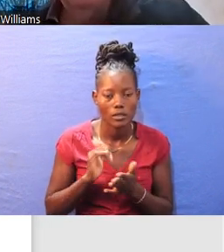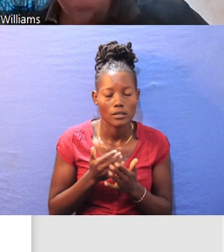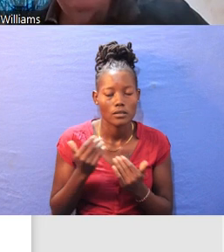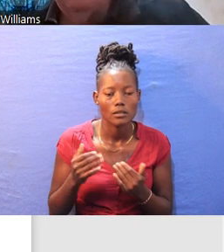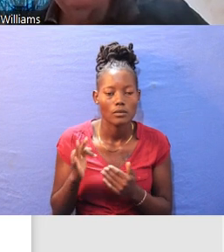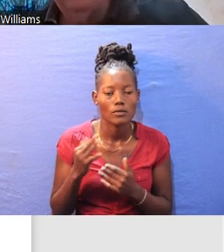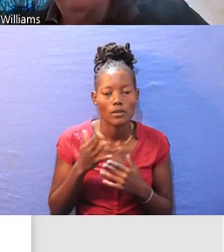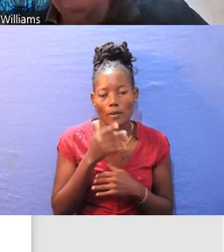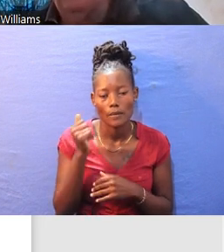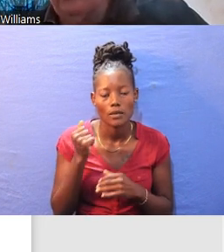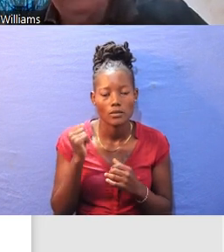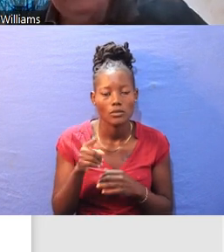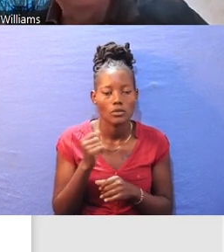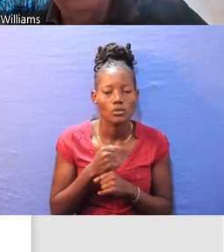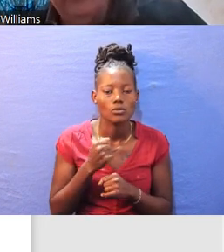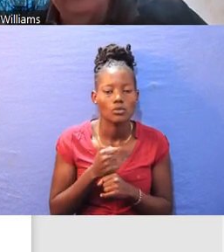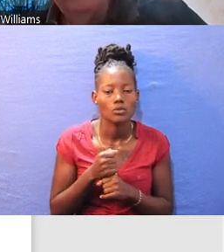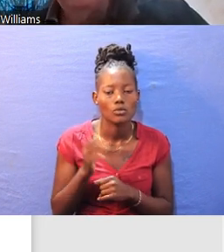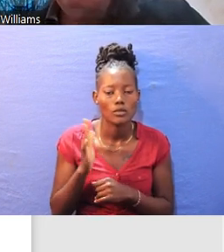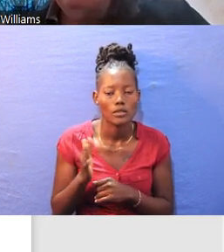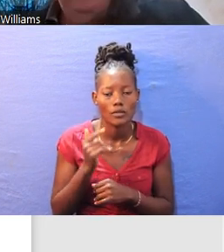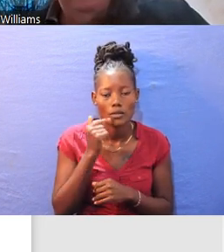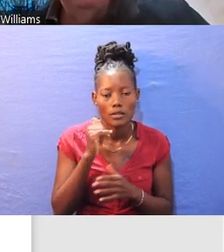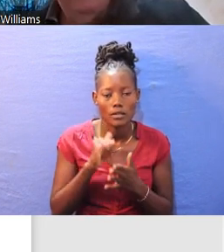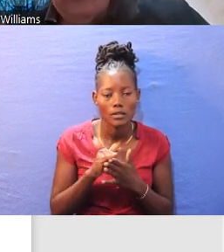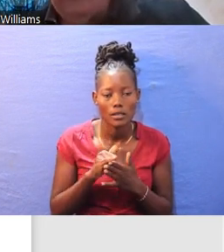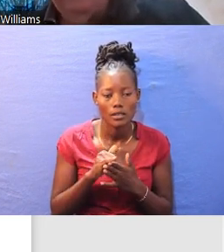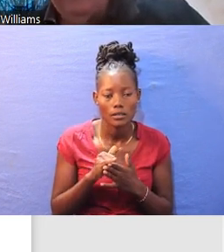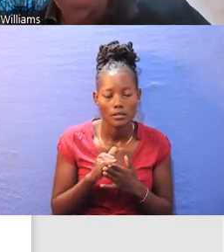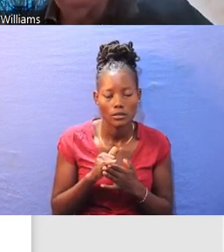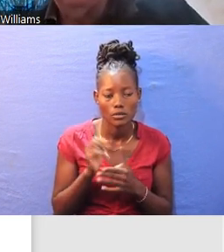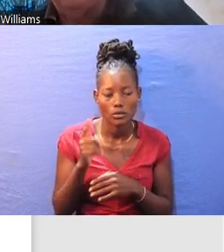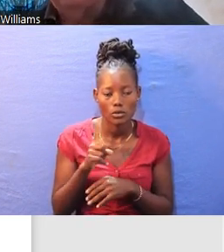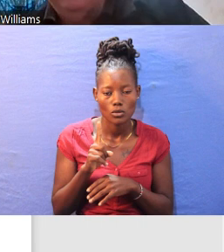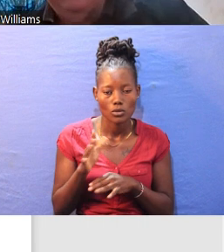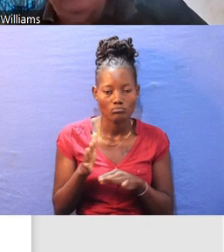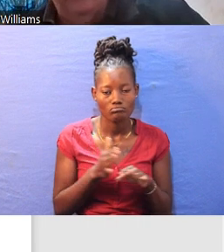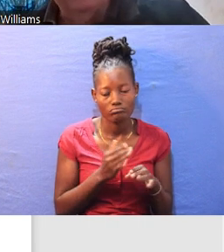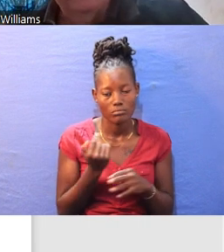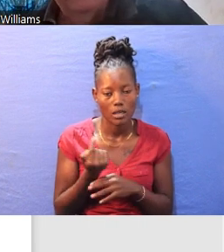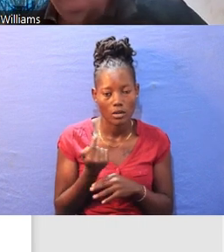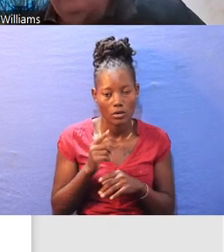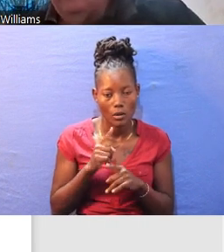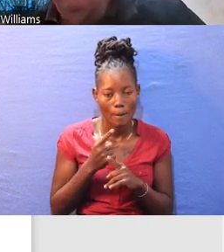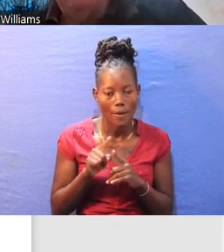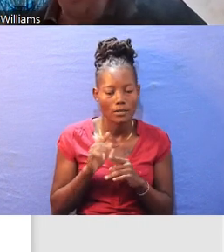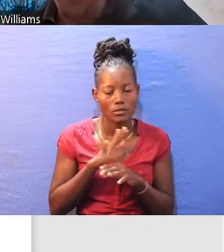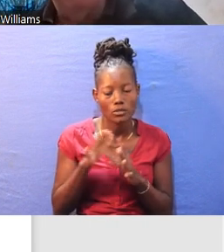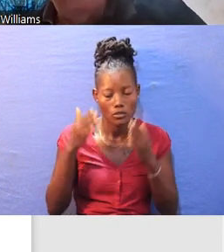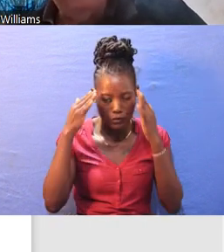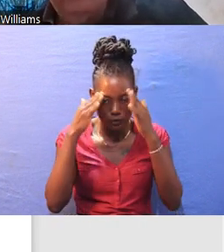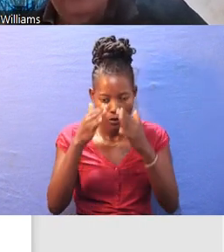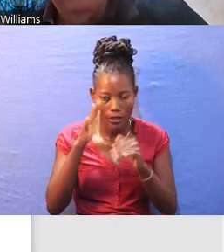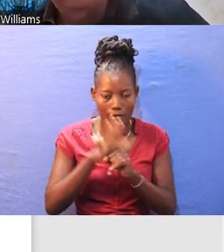do. That's some of the best core training you can do. Now, having said that, it's not something we leave alone, but I